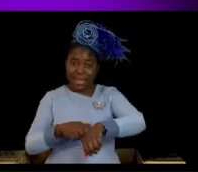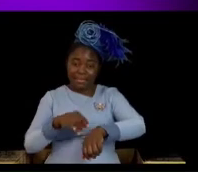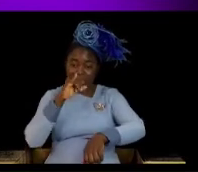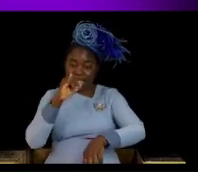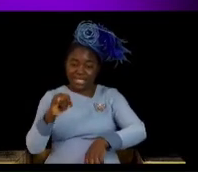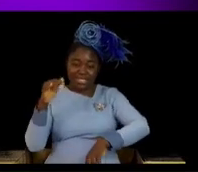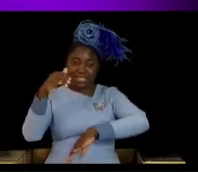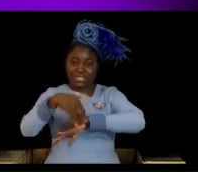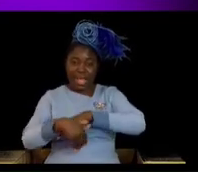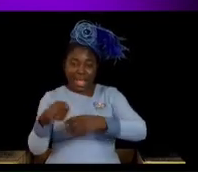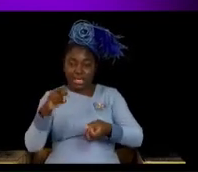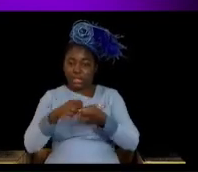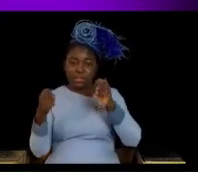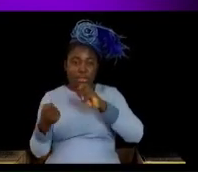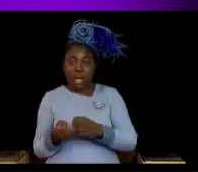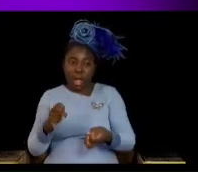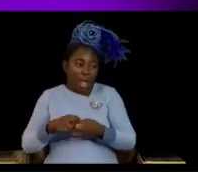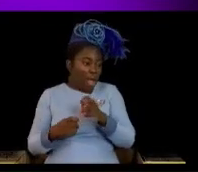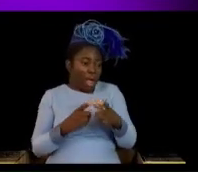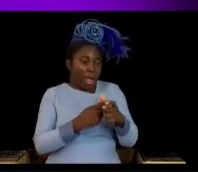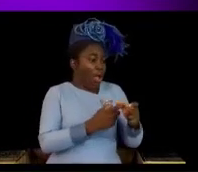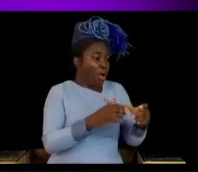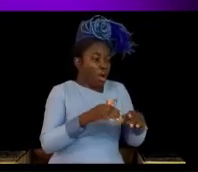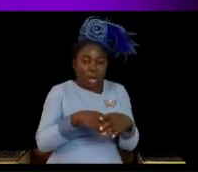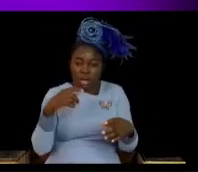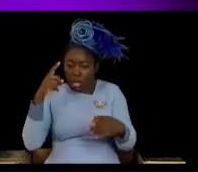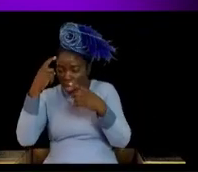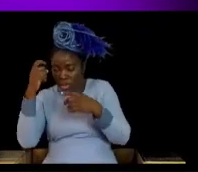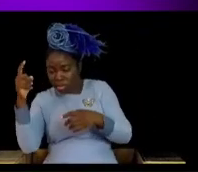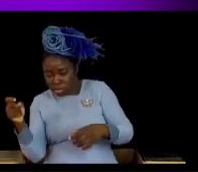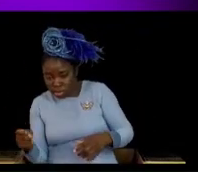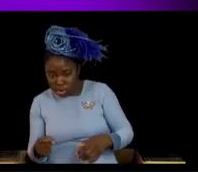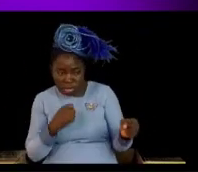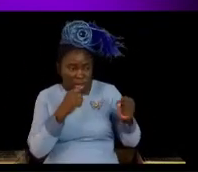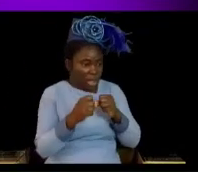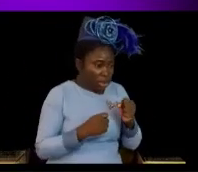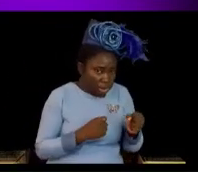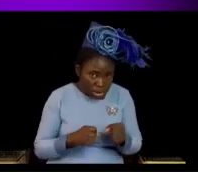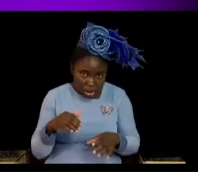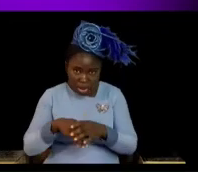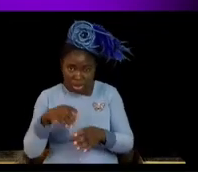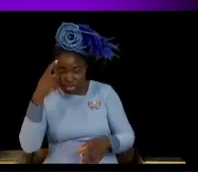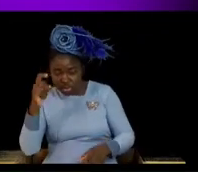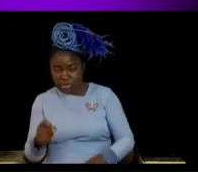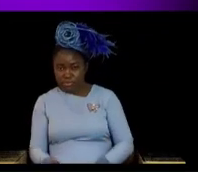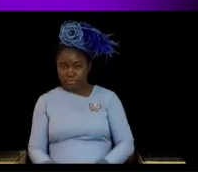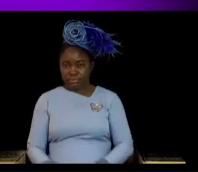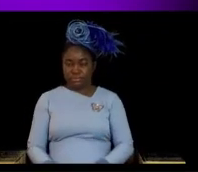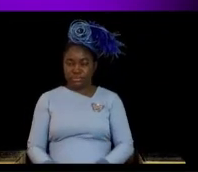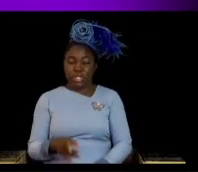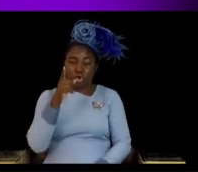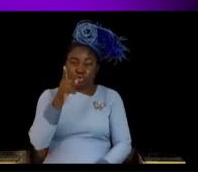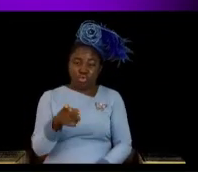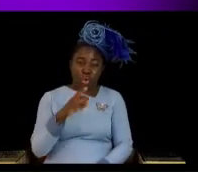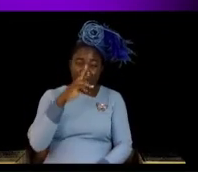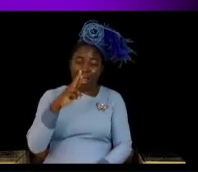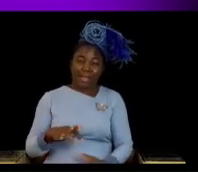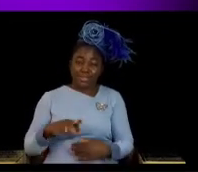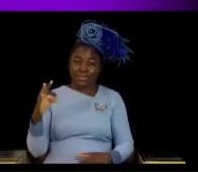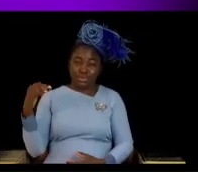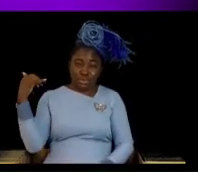You are a spiritual dunce when you receive no vision, no